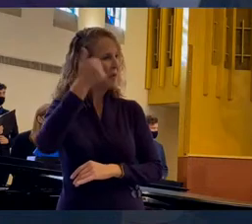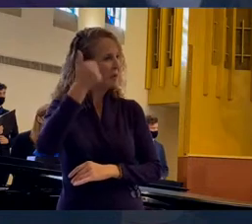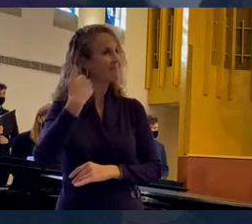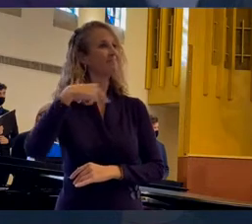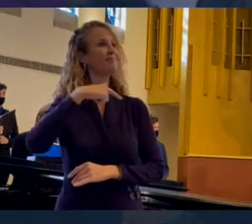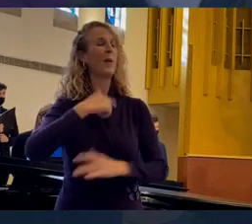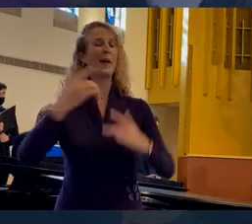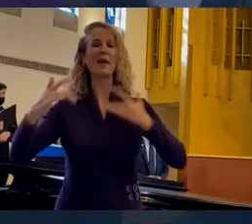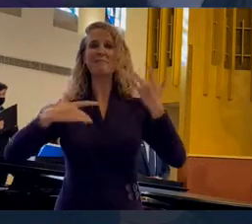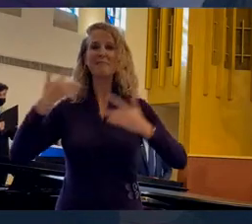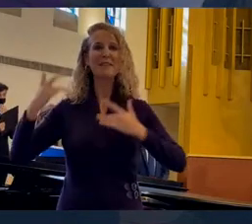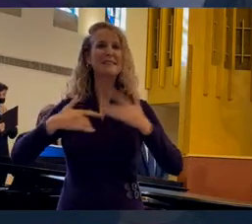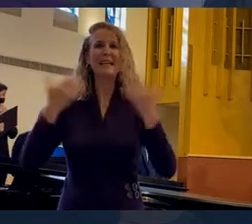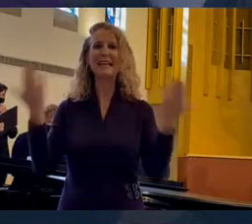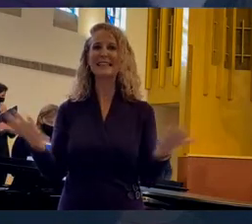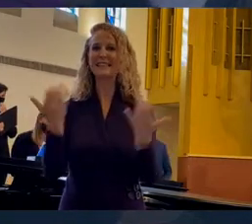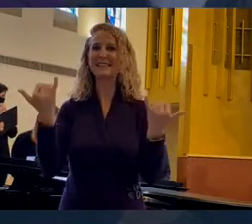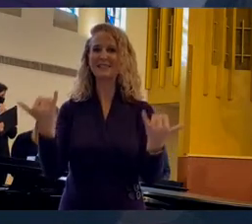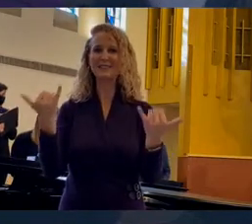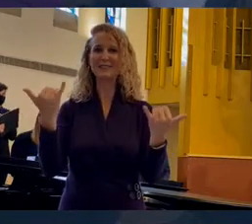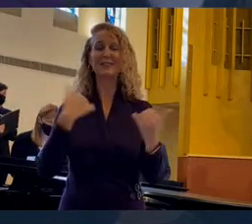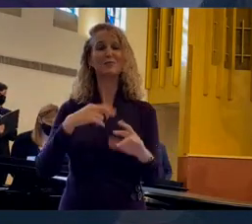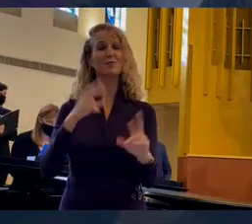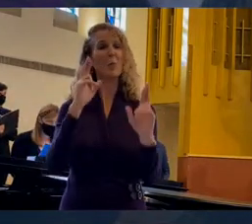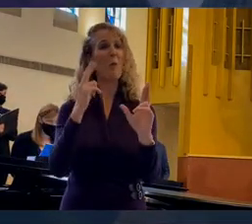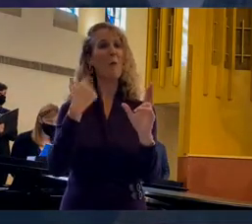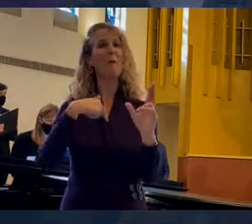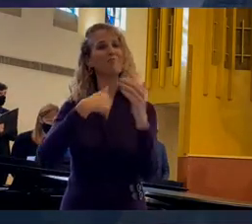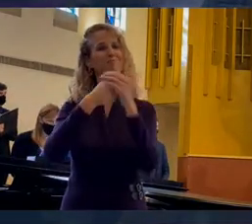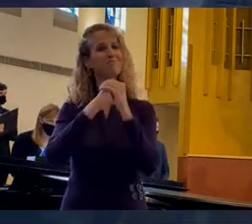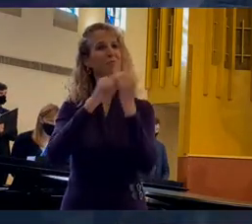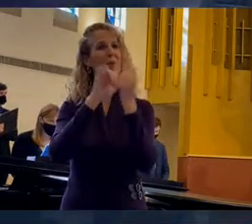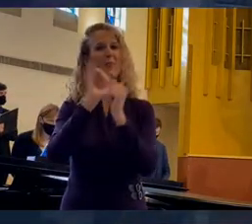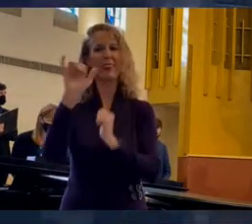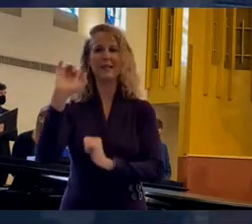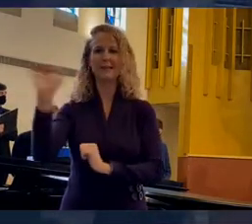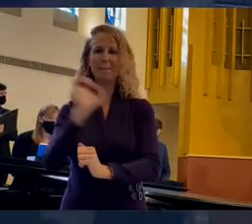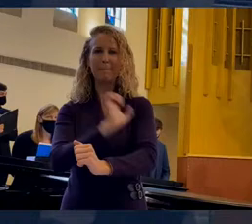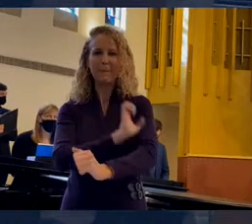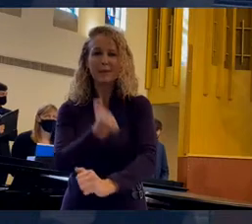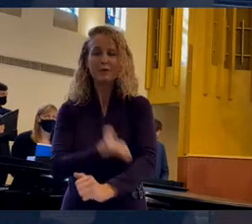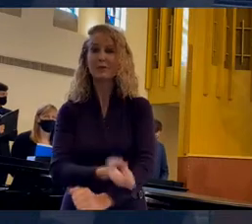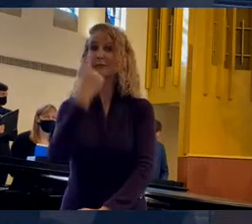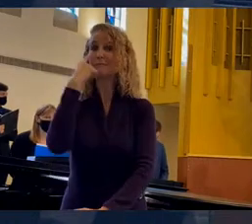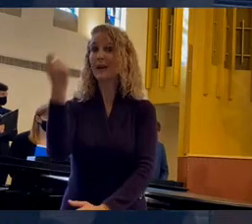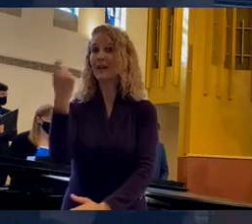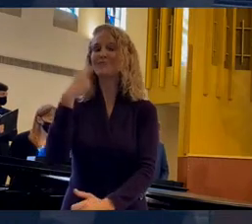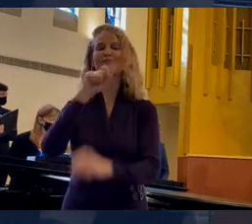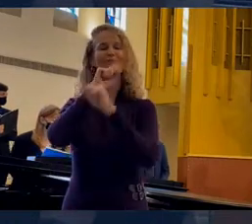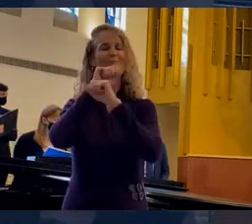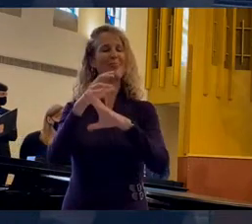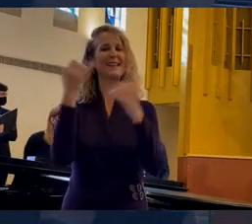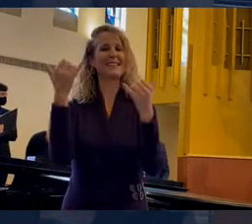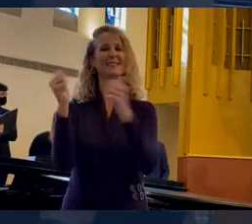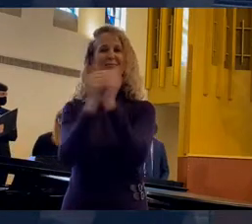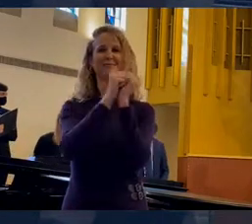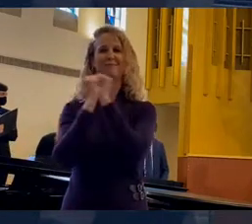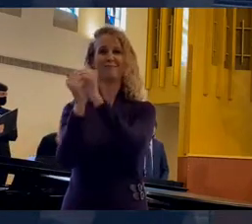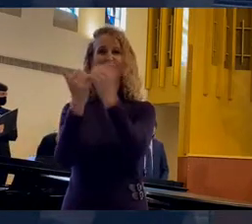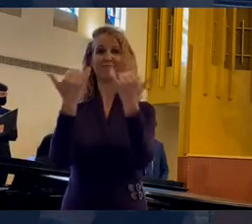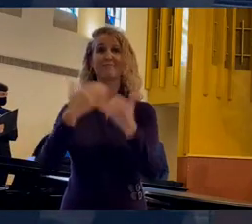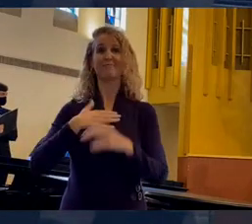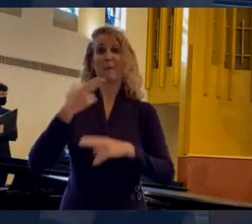We are so excited to be here, and so we hope that we worship with that kind of energy, because truly it is a blessing to gather in this